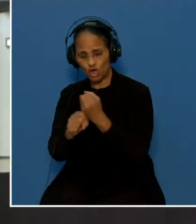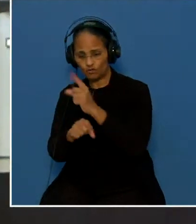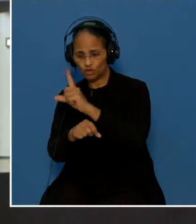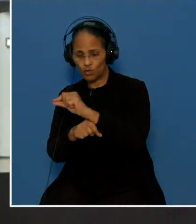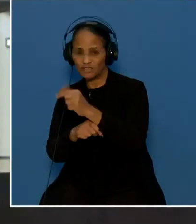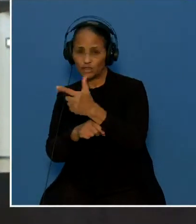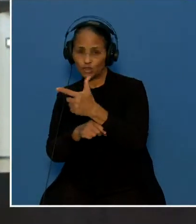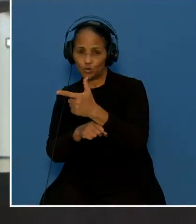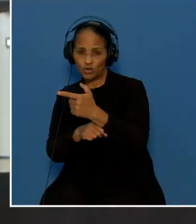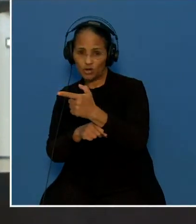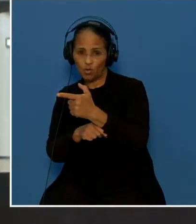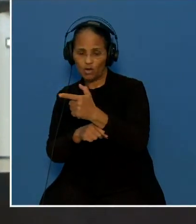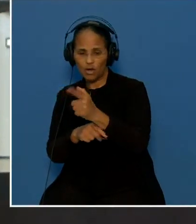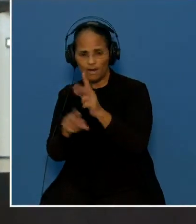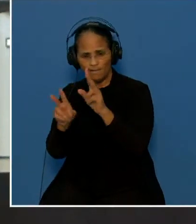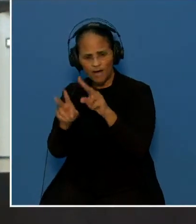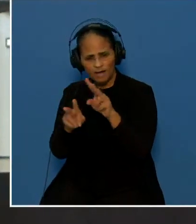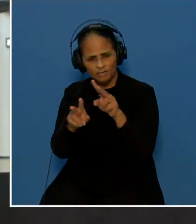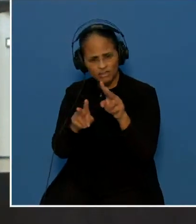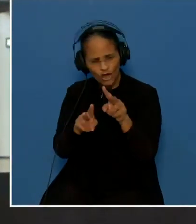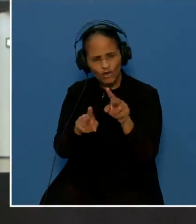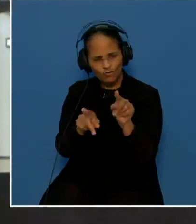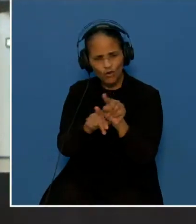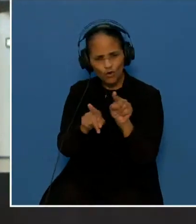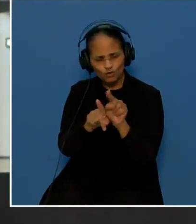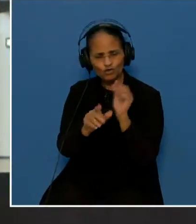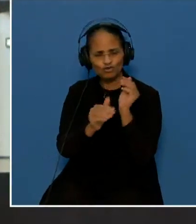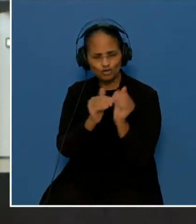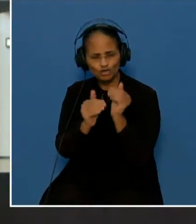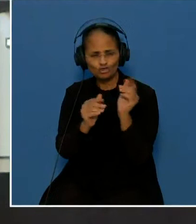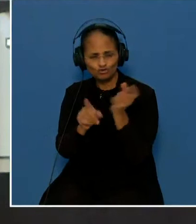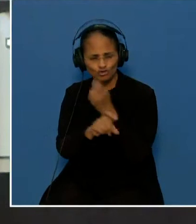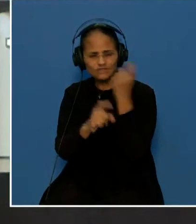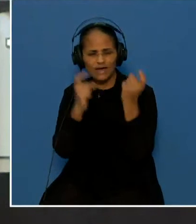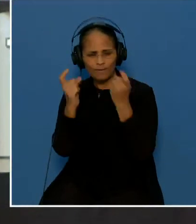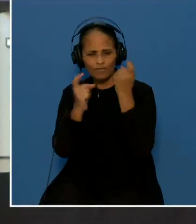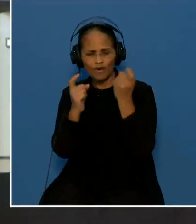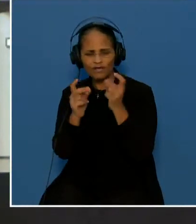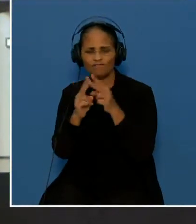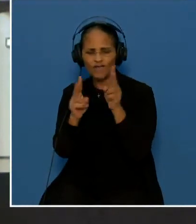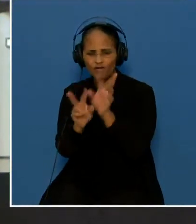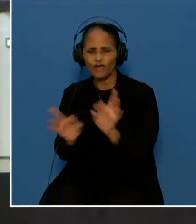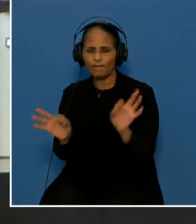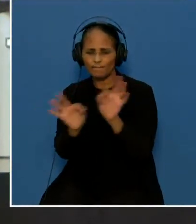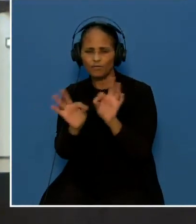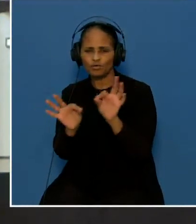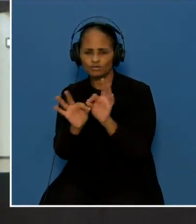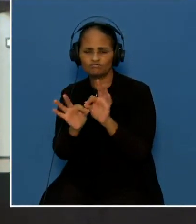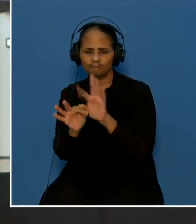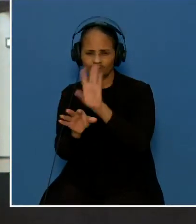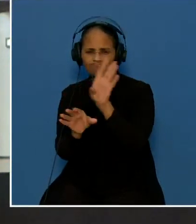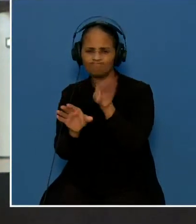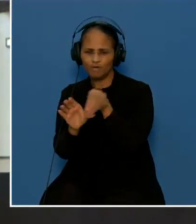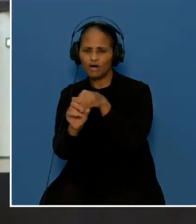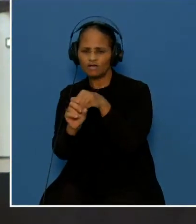2021 by observing and continuing to celebrate this very important part of our culture.